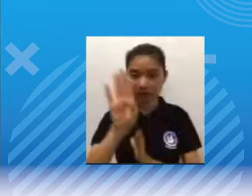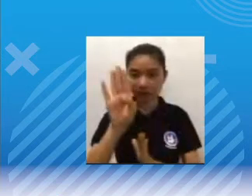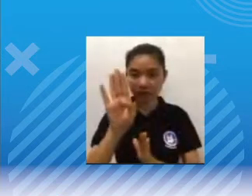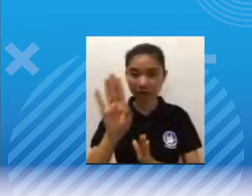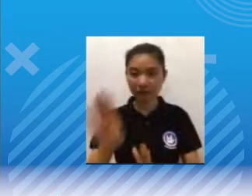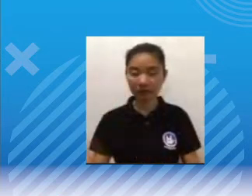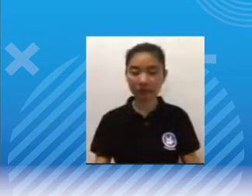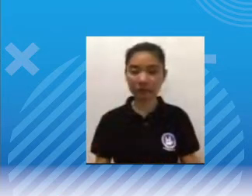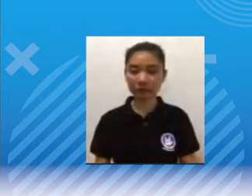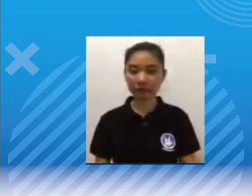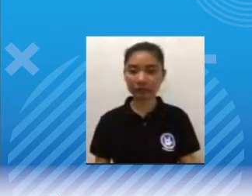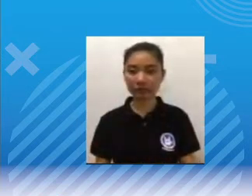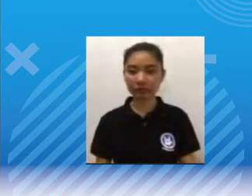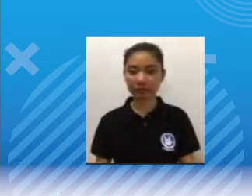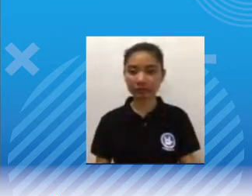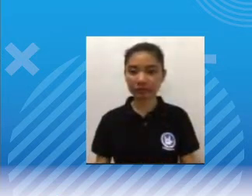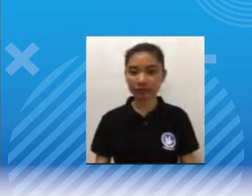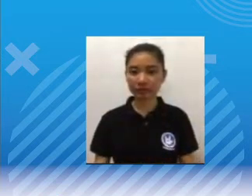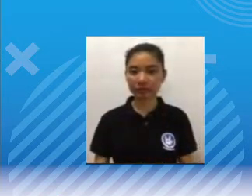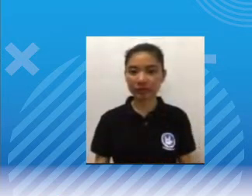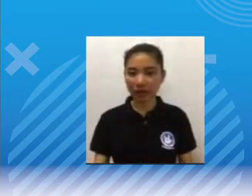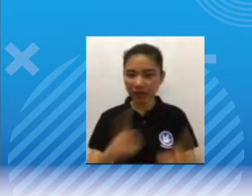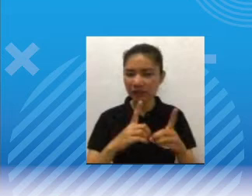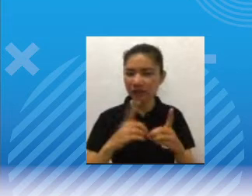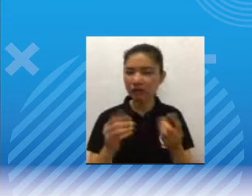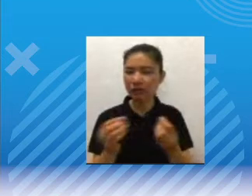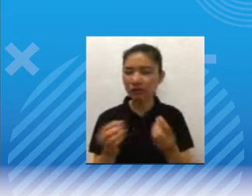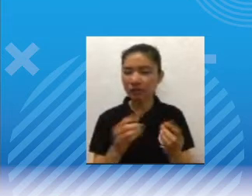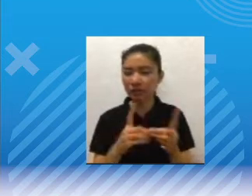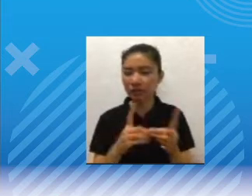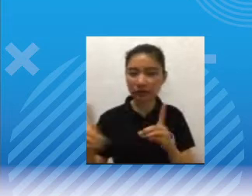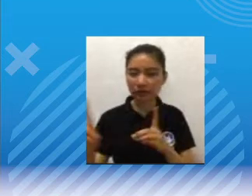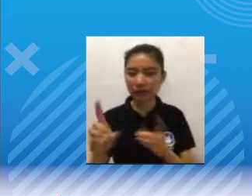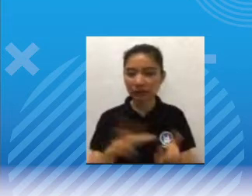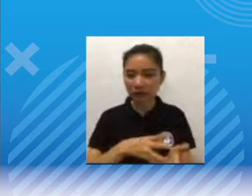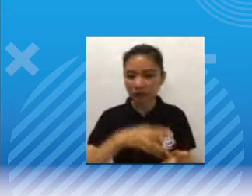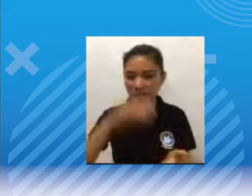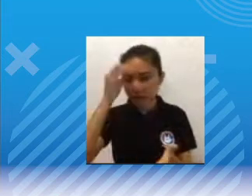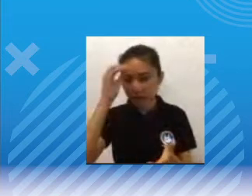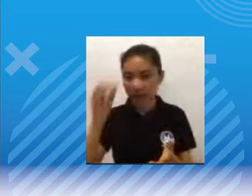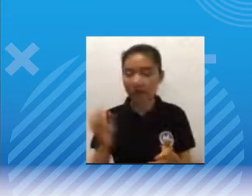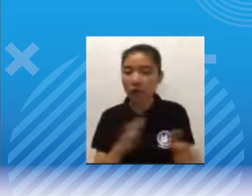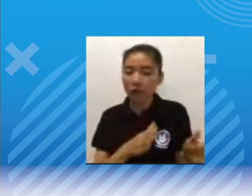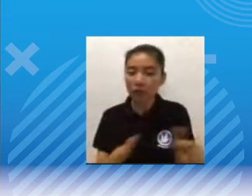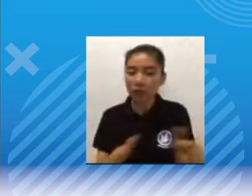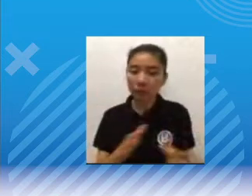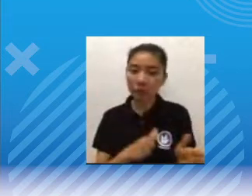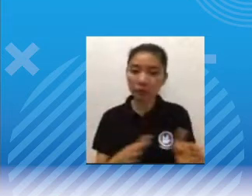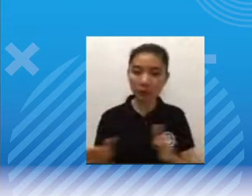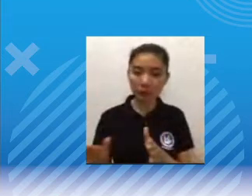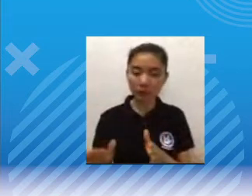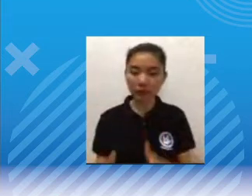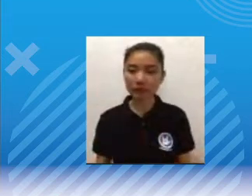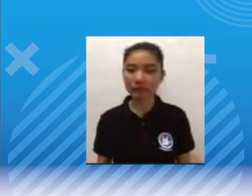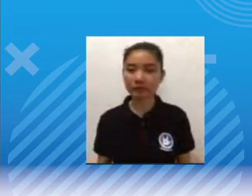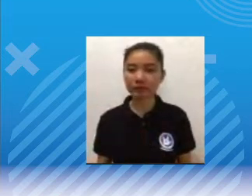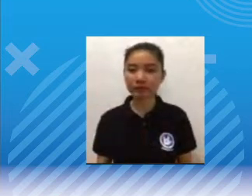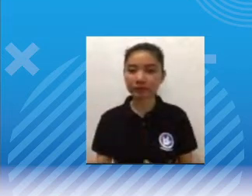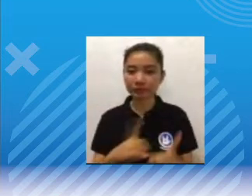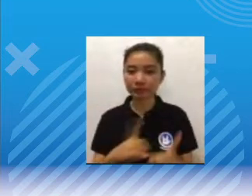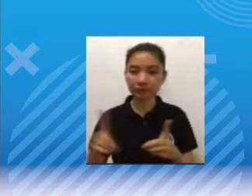yung mga gagawin nila, anong kailangan nilang preparasyon para sa distance learning or para makapagturo